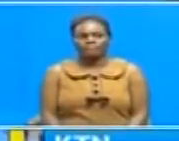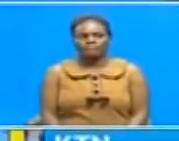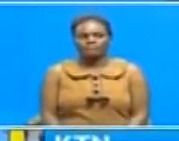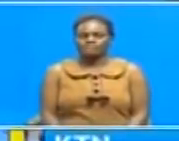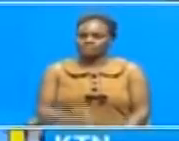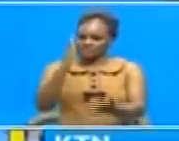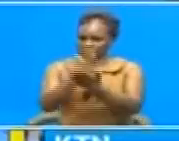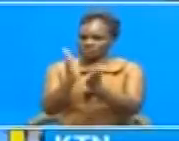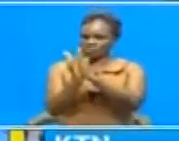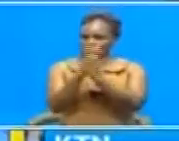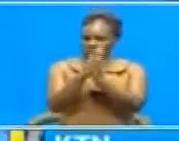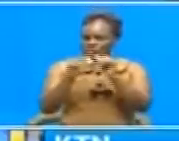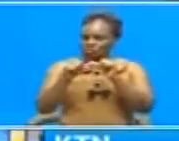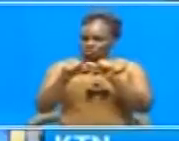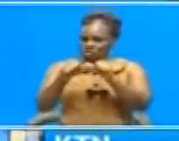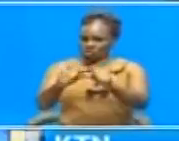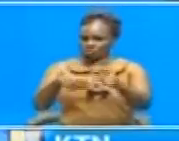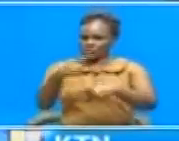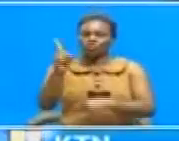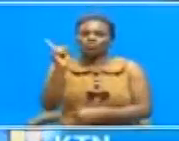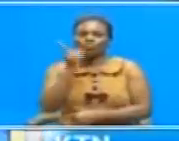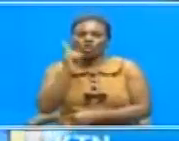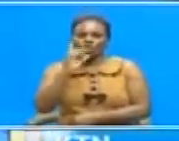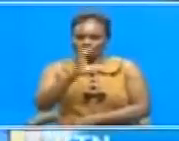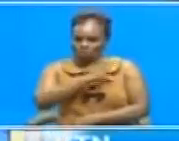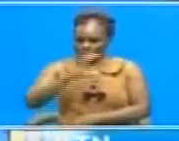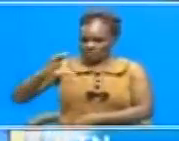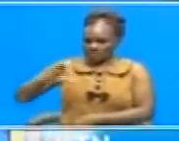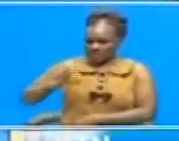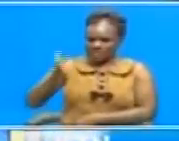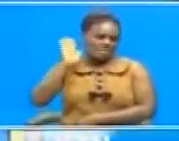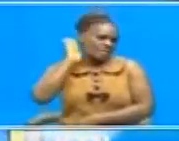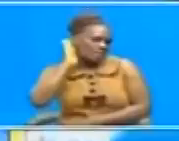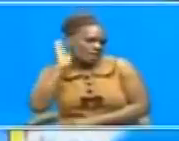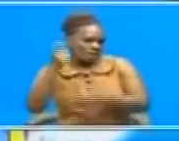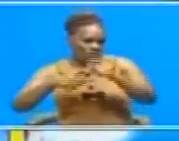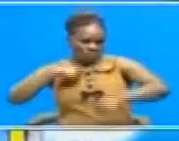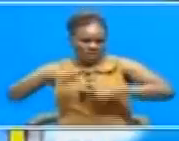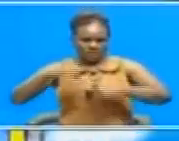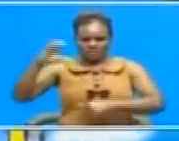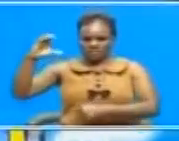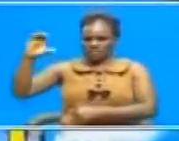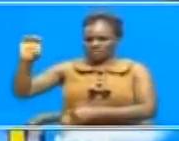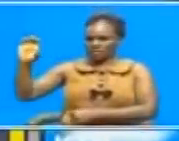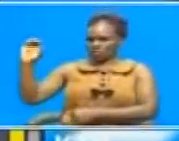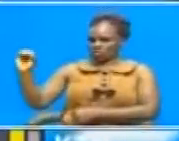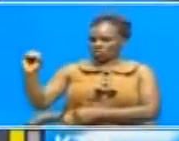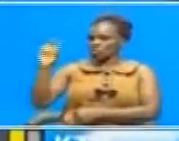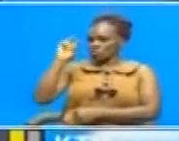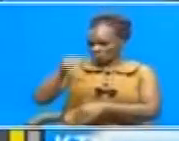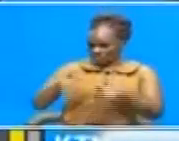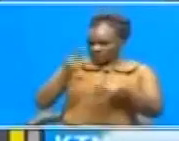Of course, that story will continue developing. Tomorrow, the committee will actually be hearing from the acting CEO. We'll see how that